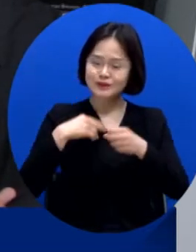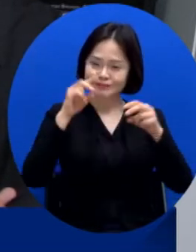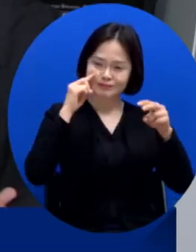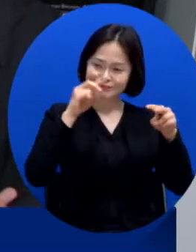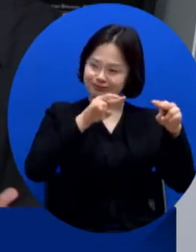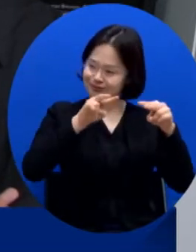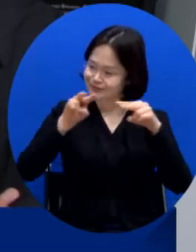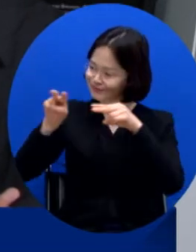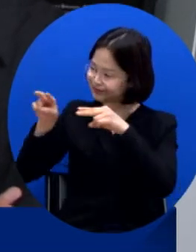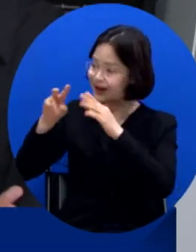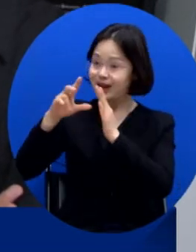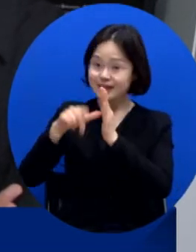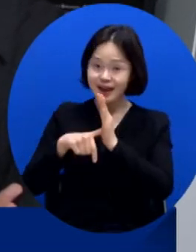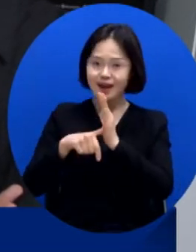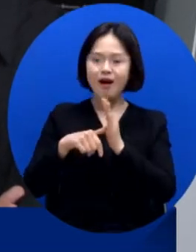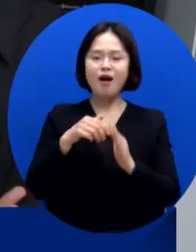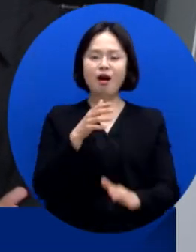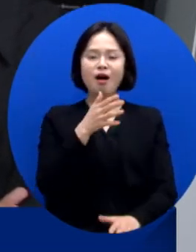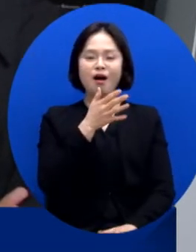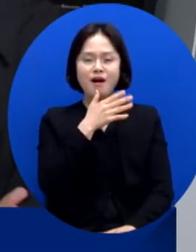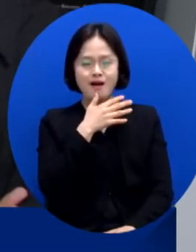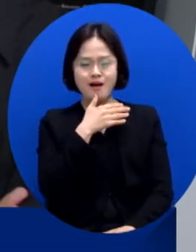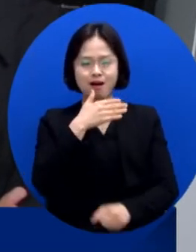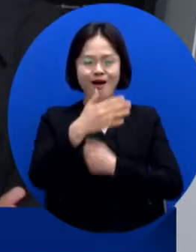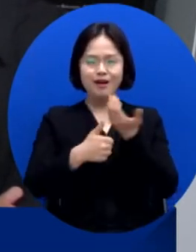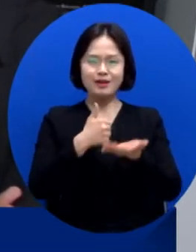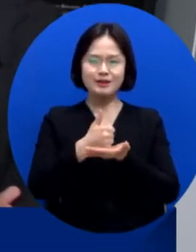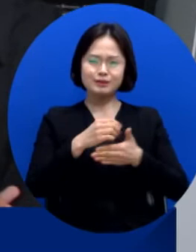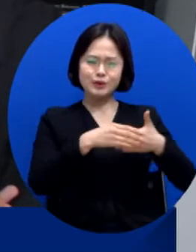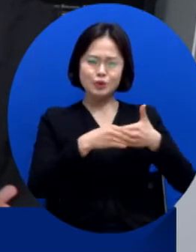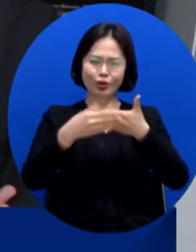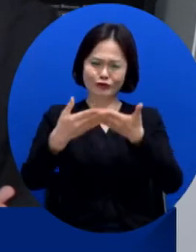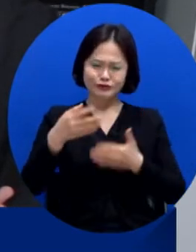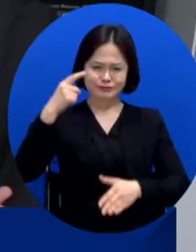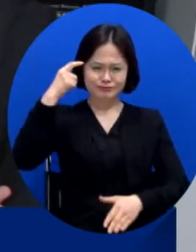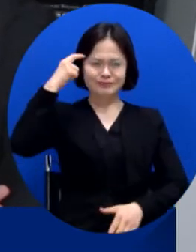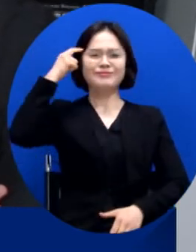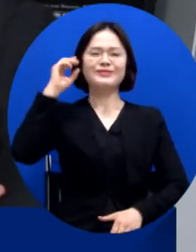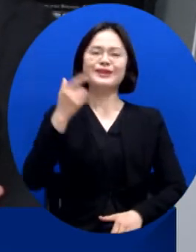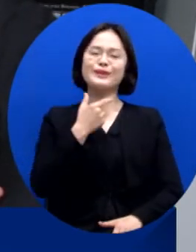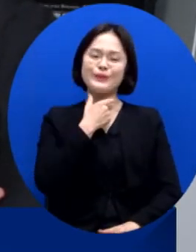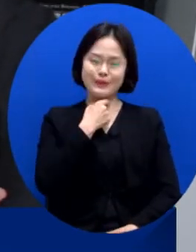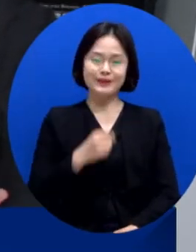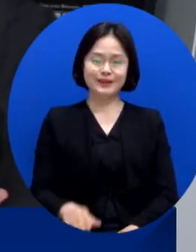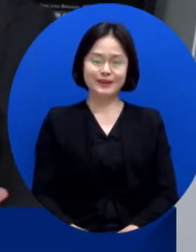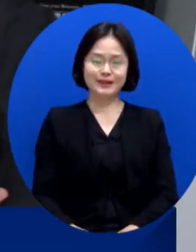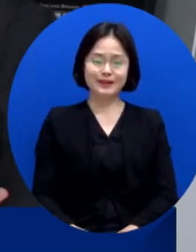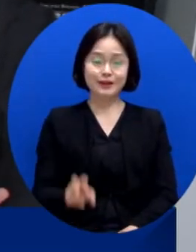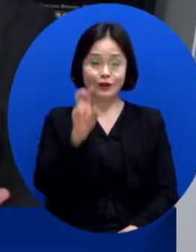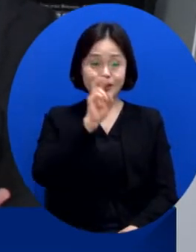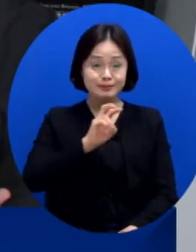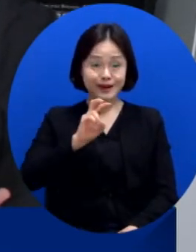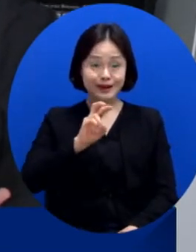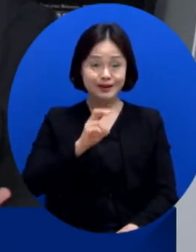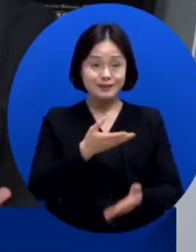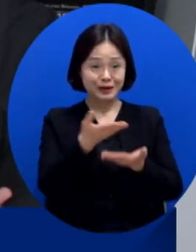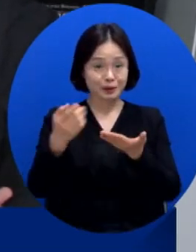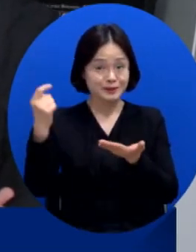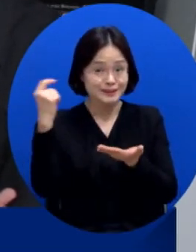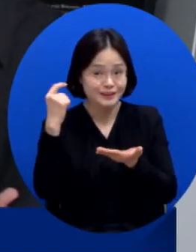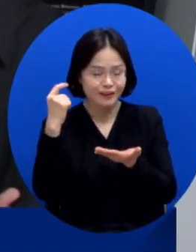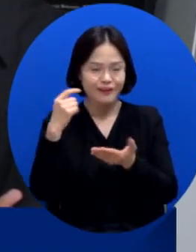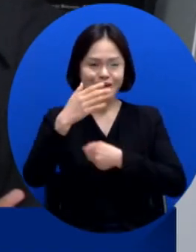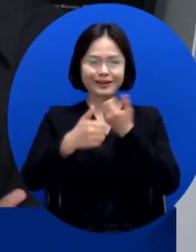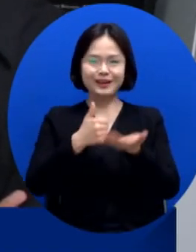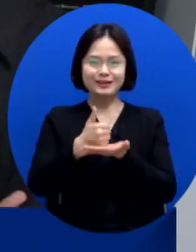created, it's the evidence, it's the living testimony of how God was, is, and always be a faithful